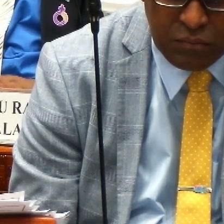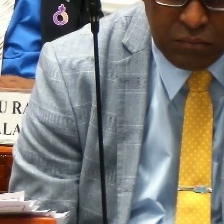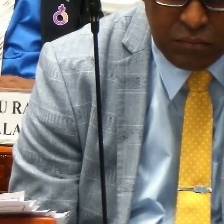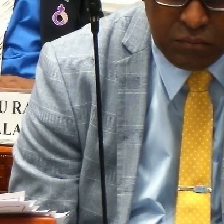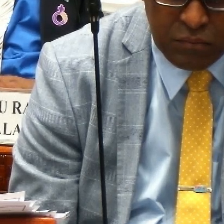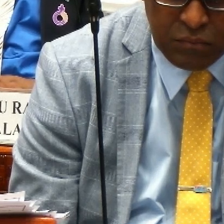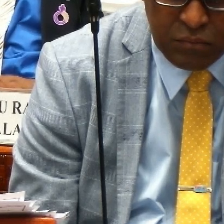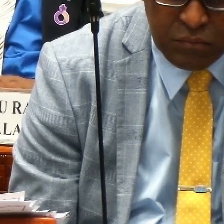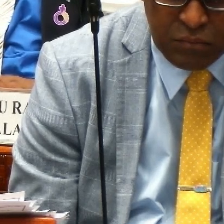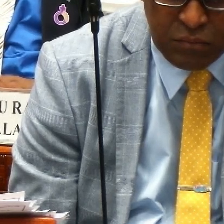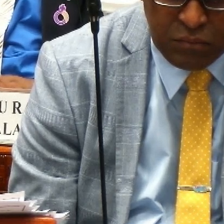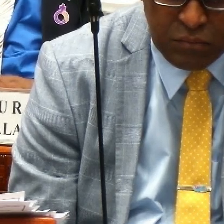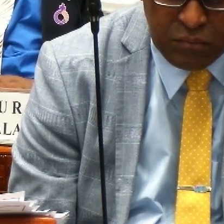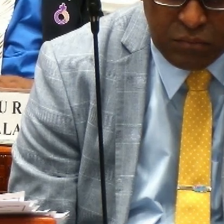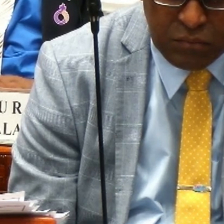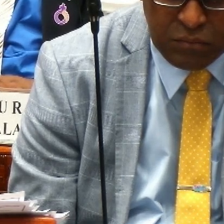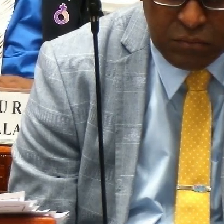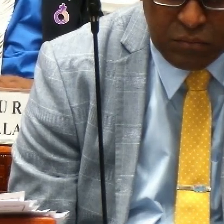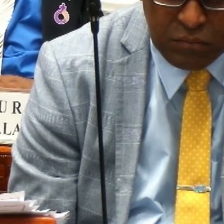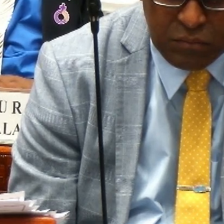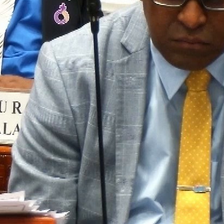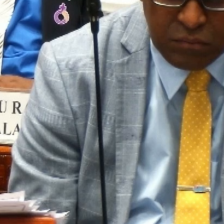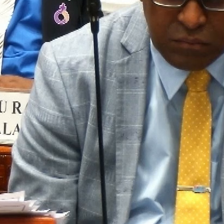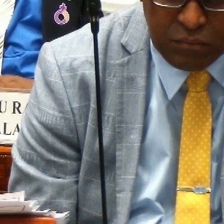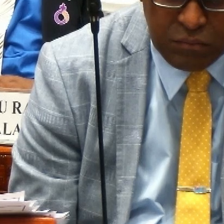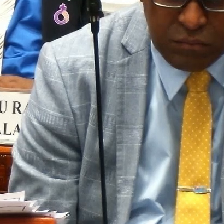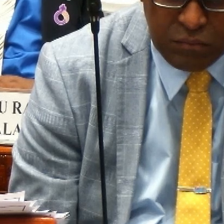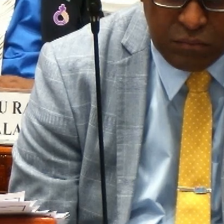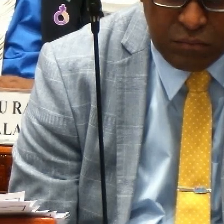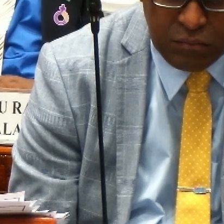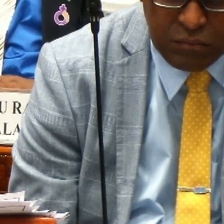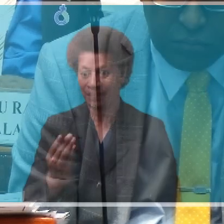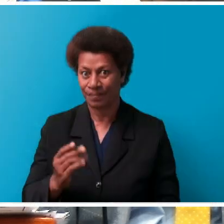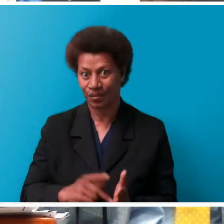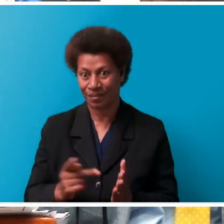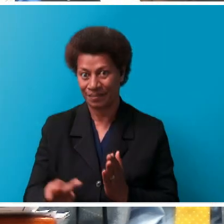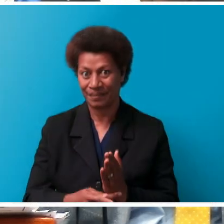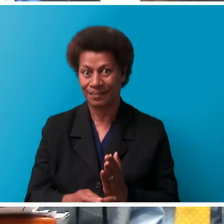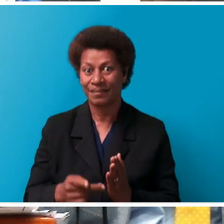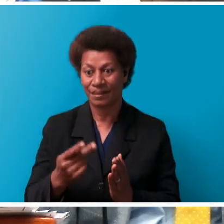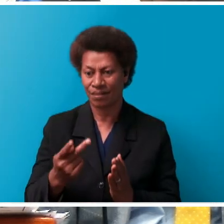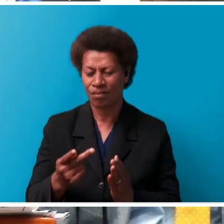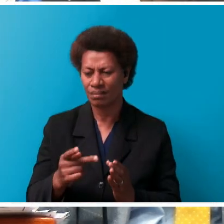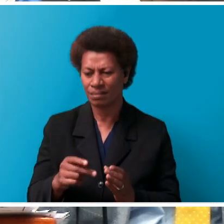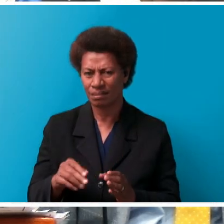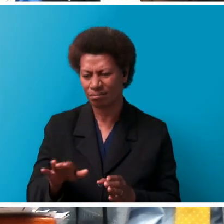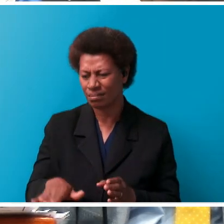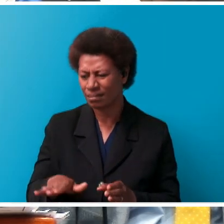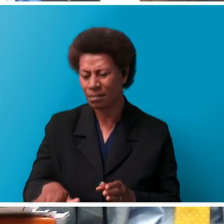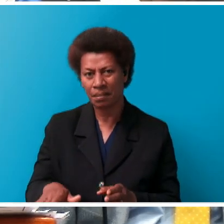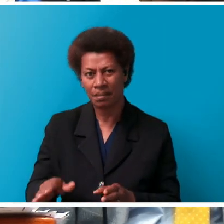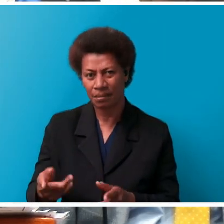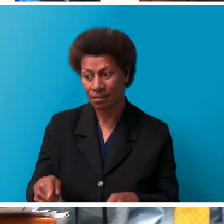of $3 million under its special small climate finance for infrastructure in vulnerable areas, and